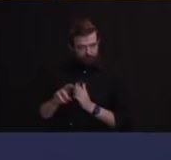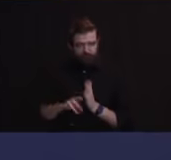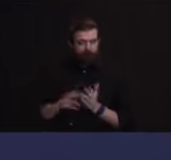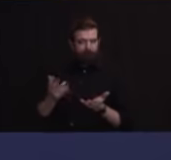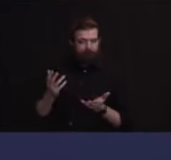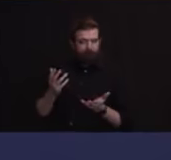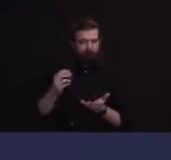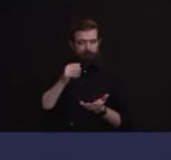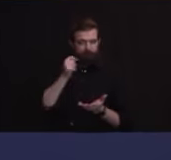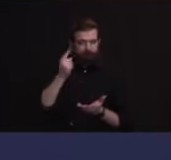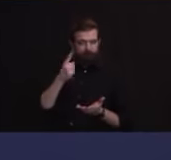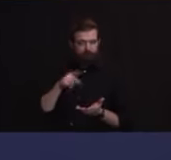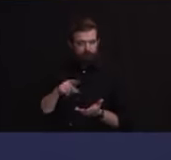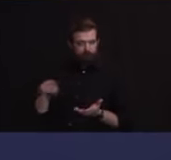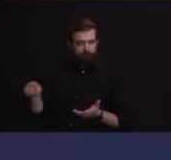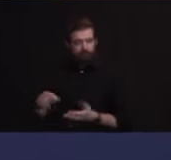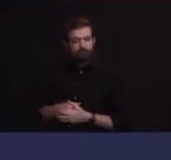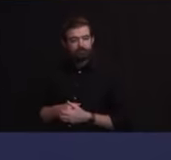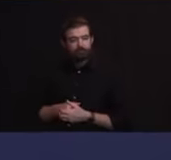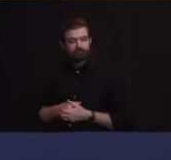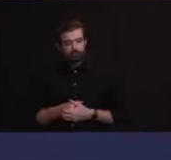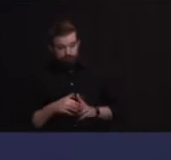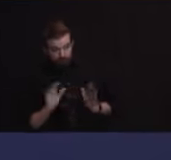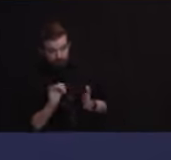Is that it?